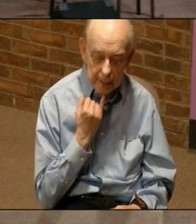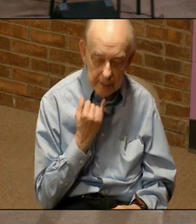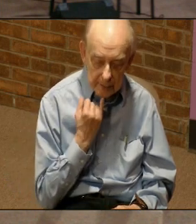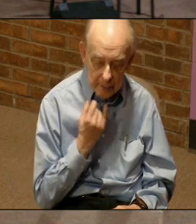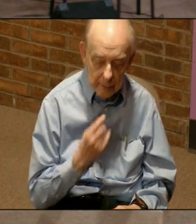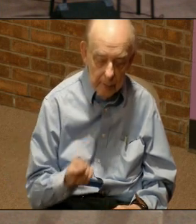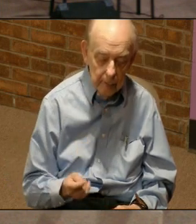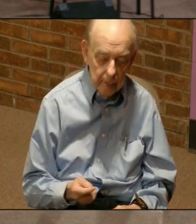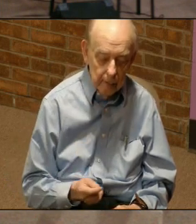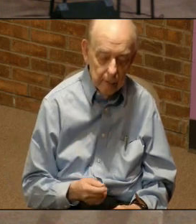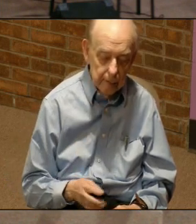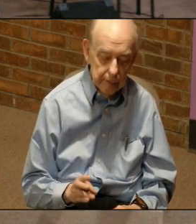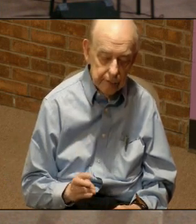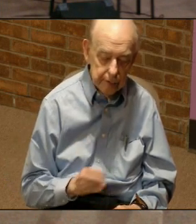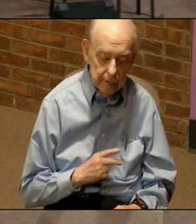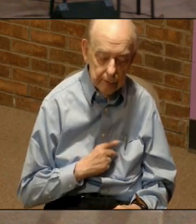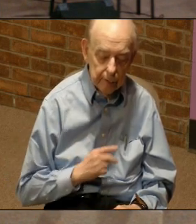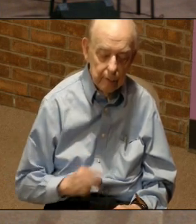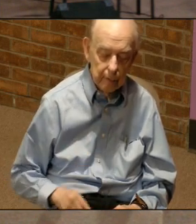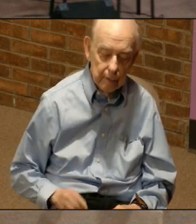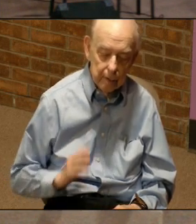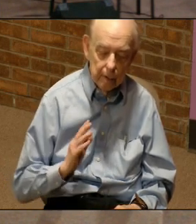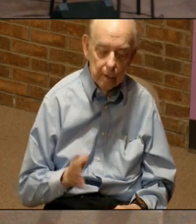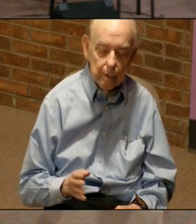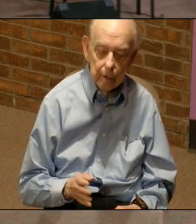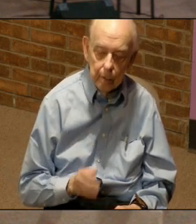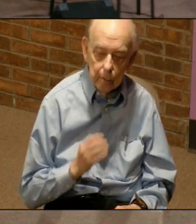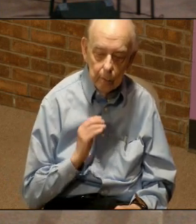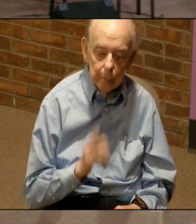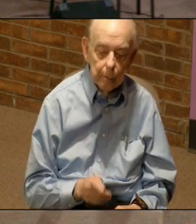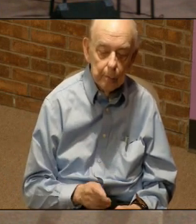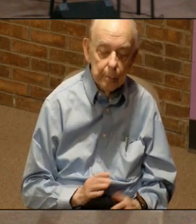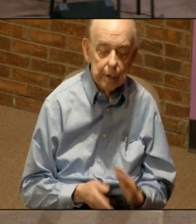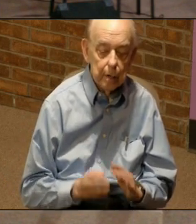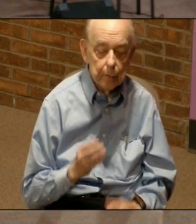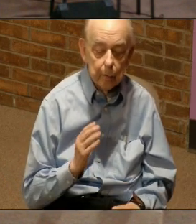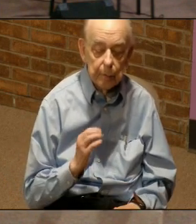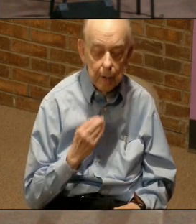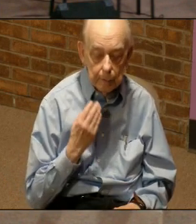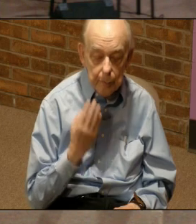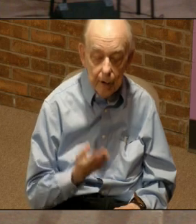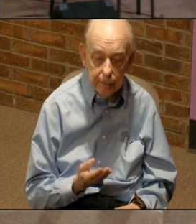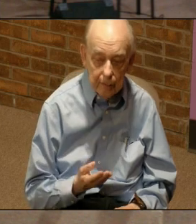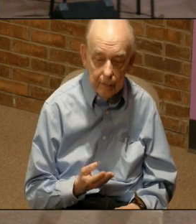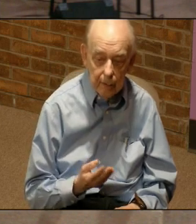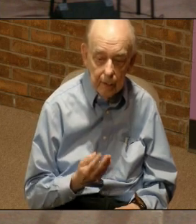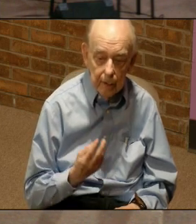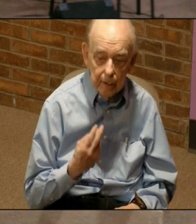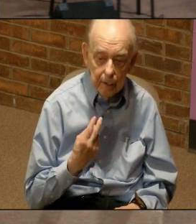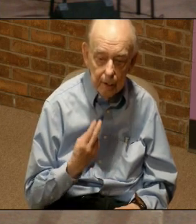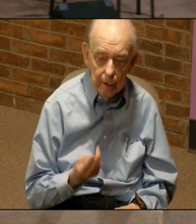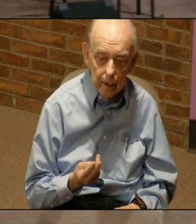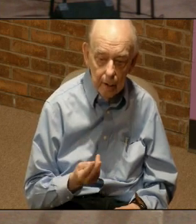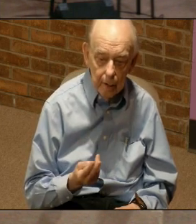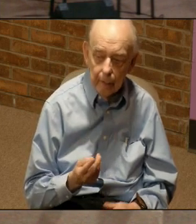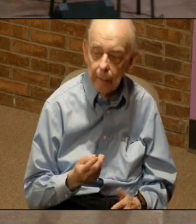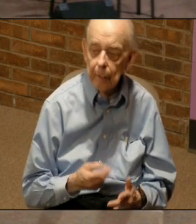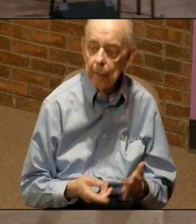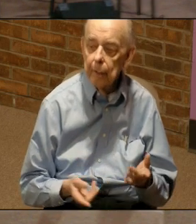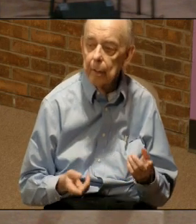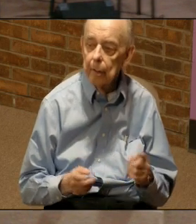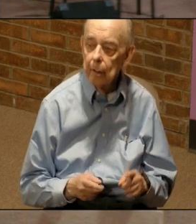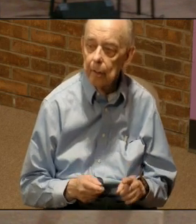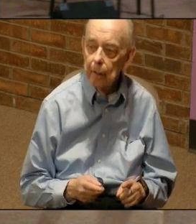and then the 7th one is going to be a prostitute. And you'll begin to see what is going